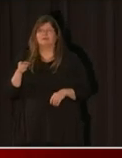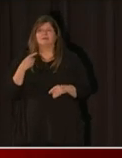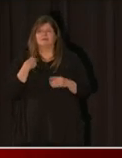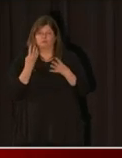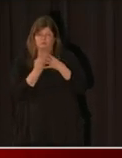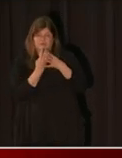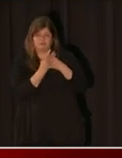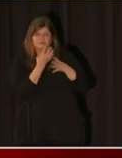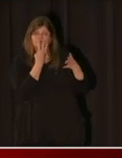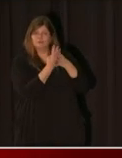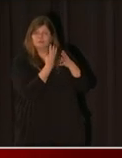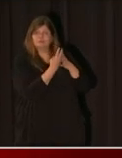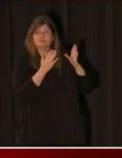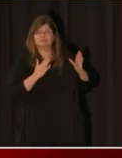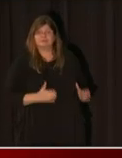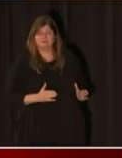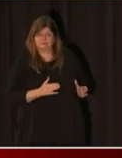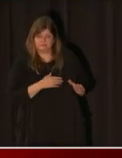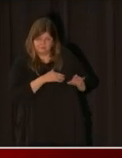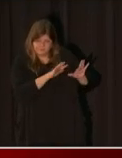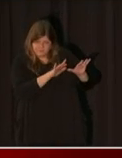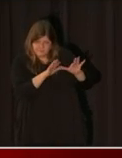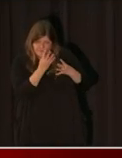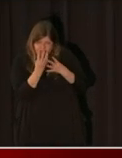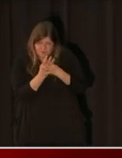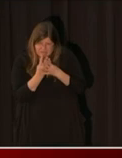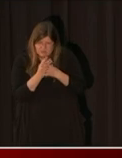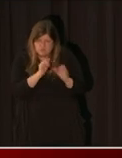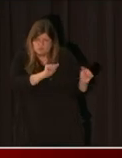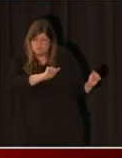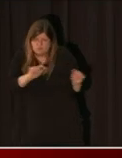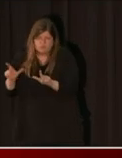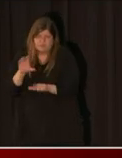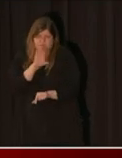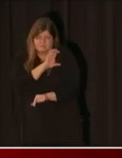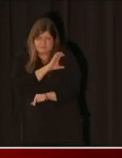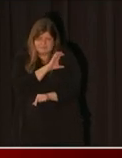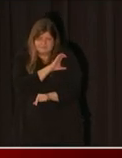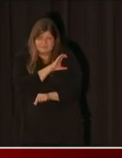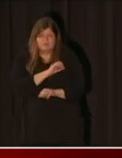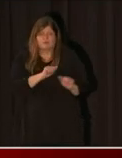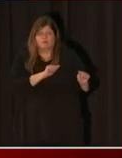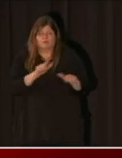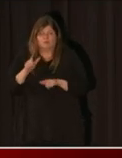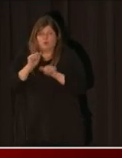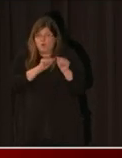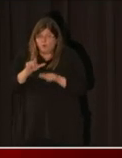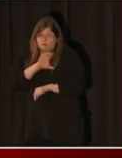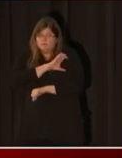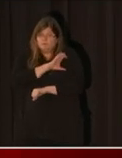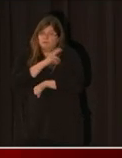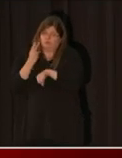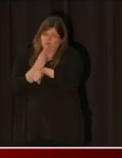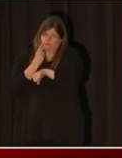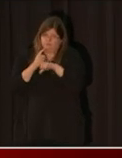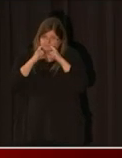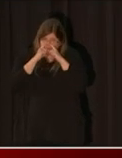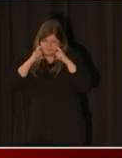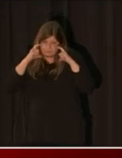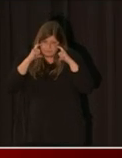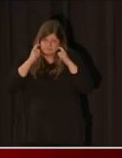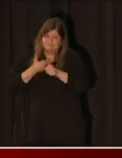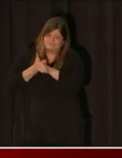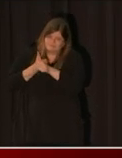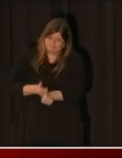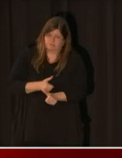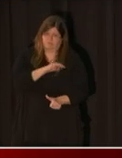employees. We're having our police officers wear masks consistent with the updated mayor's order.